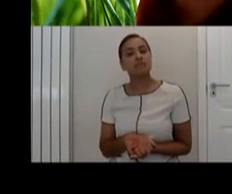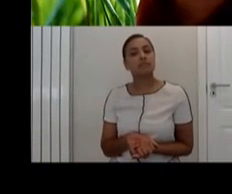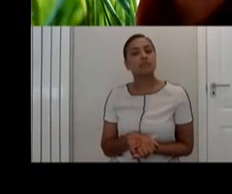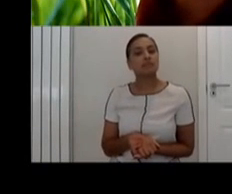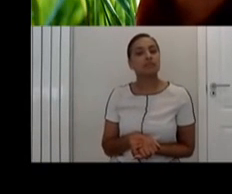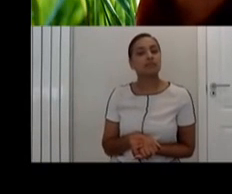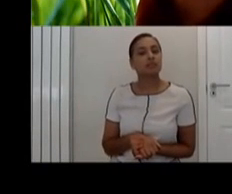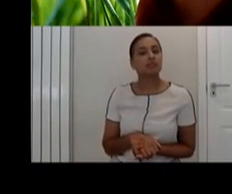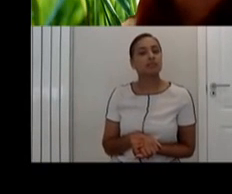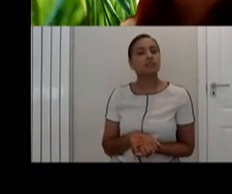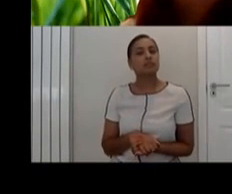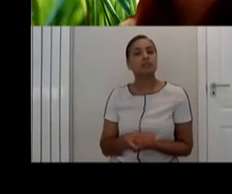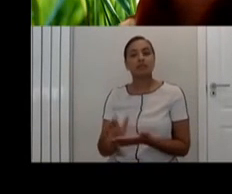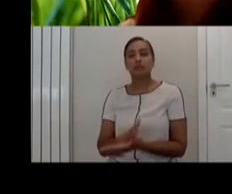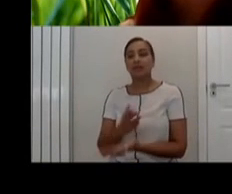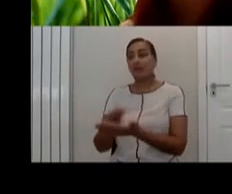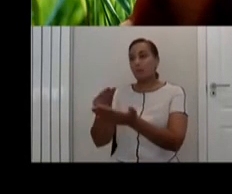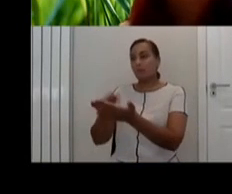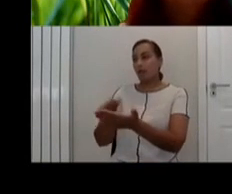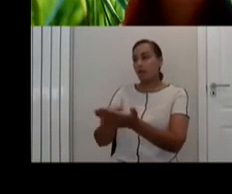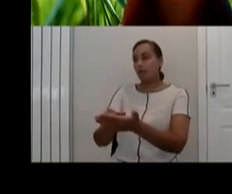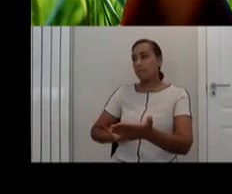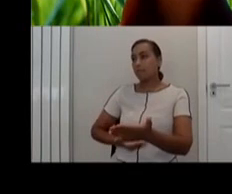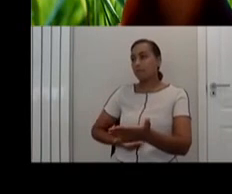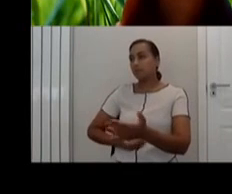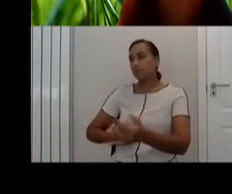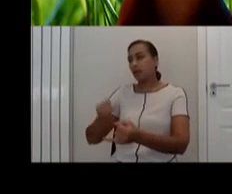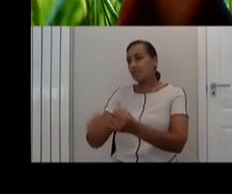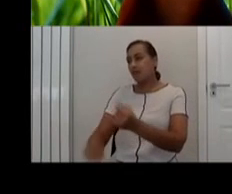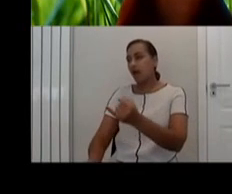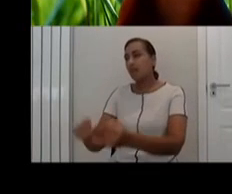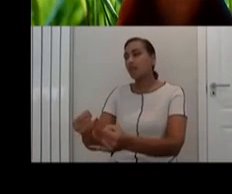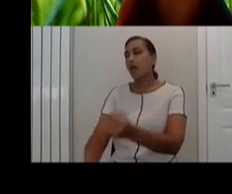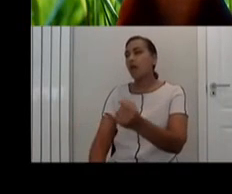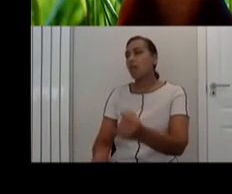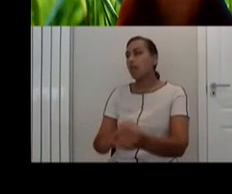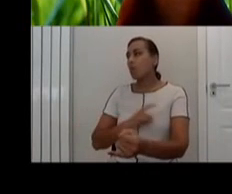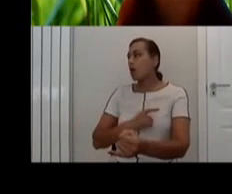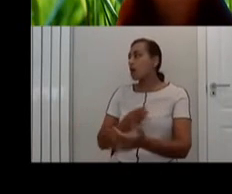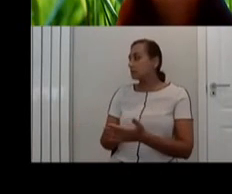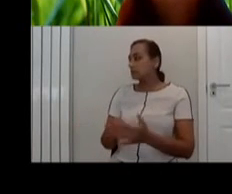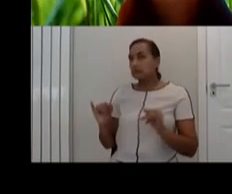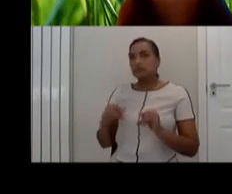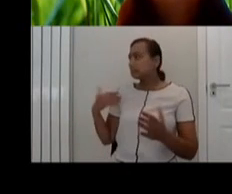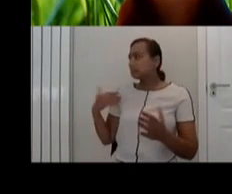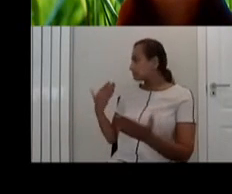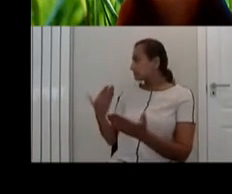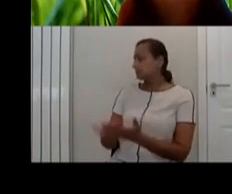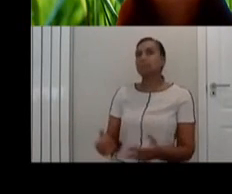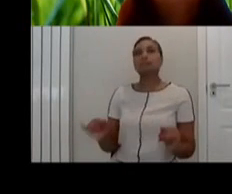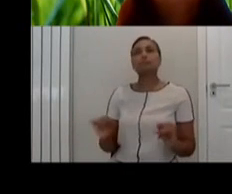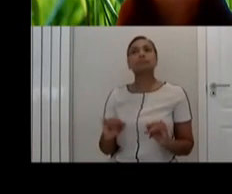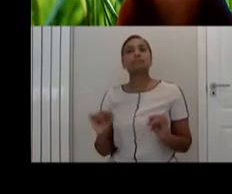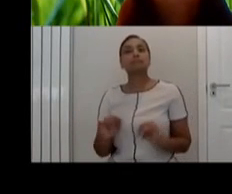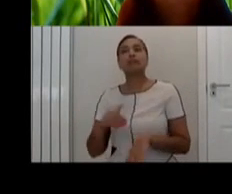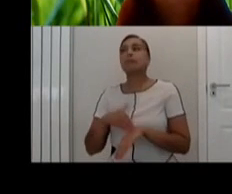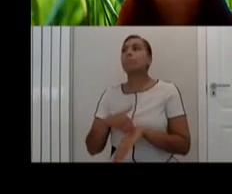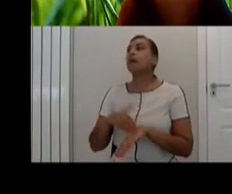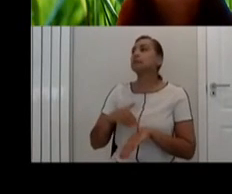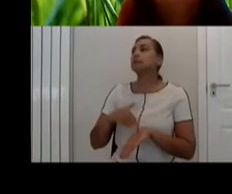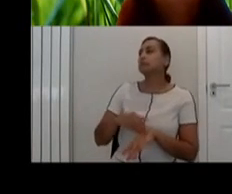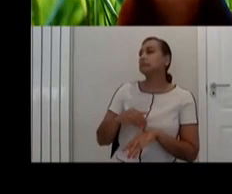maintaining themselves where at all possible, and providing, you know, a lot of advice,